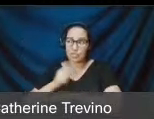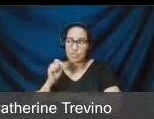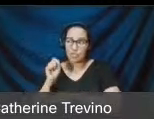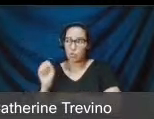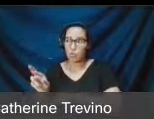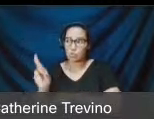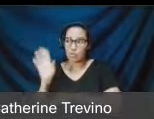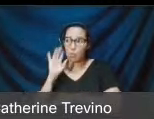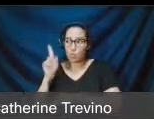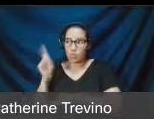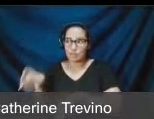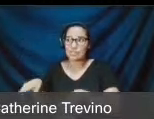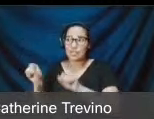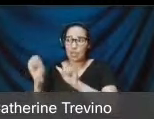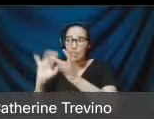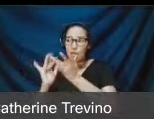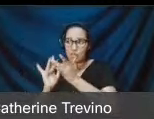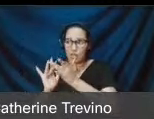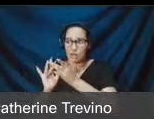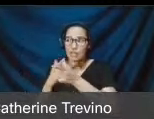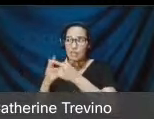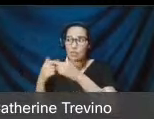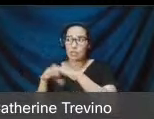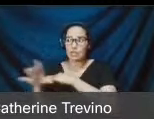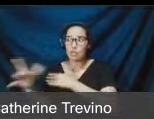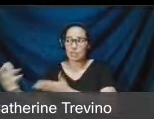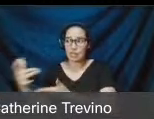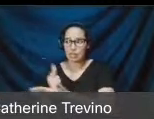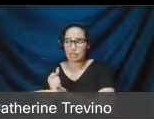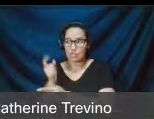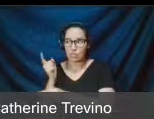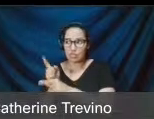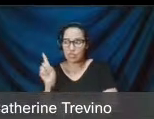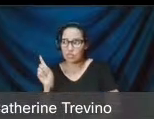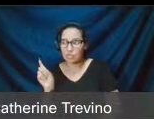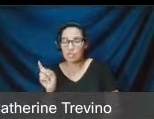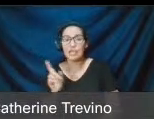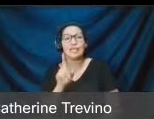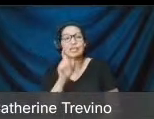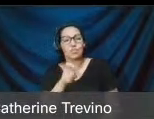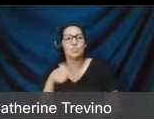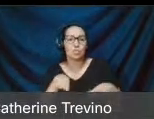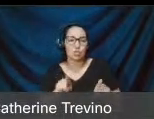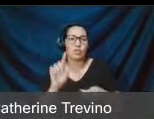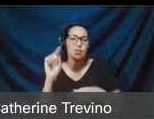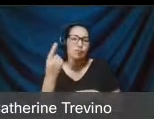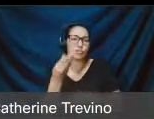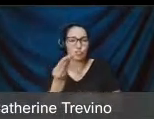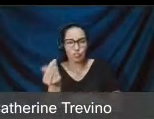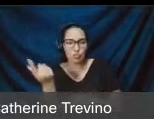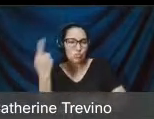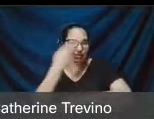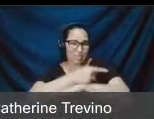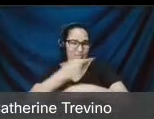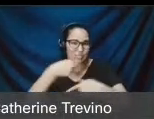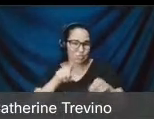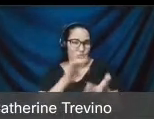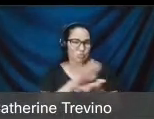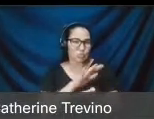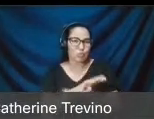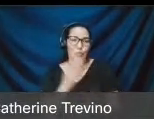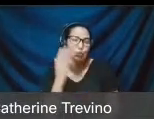to take it online and then the data would go in and be collected. Is that what I'm hearing? Yeah, it should be during the first few days. I know, you